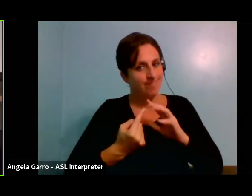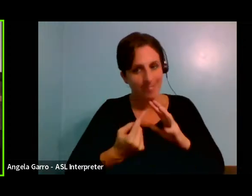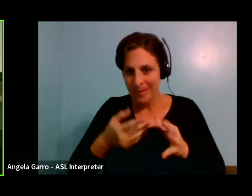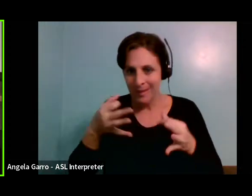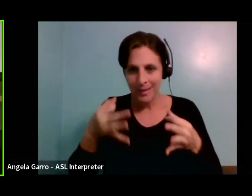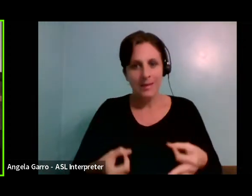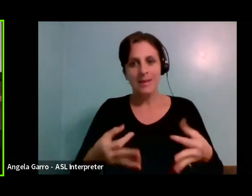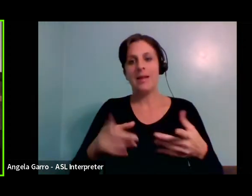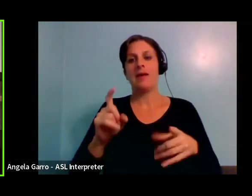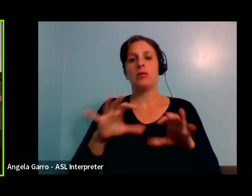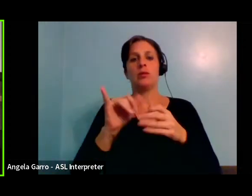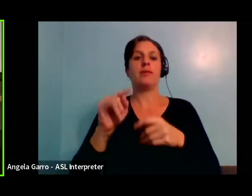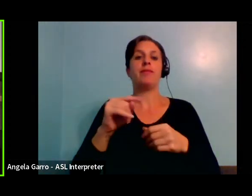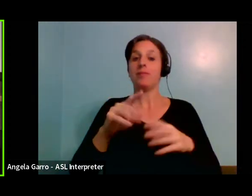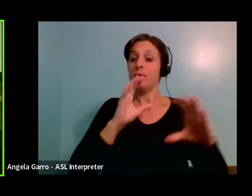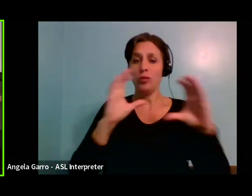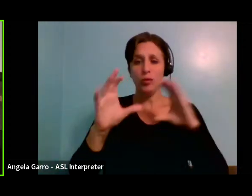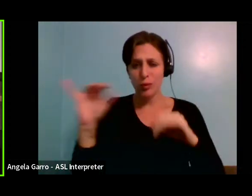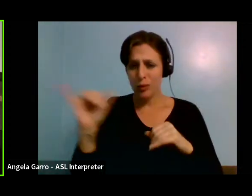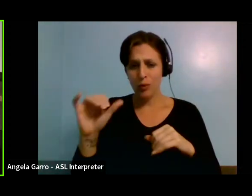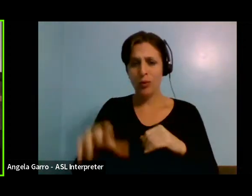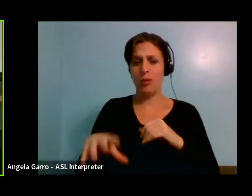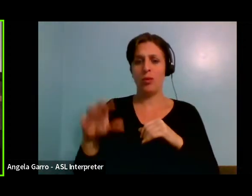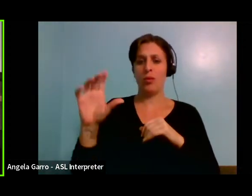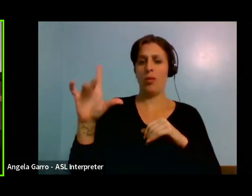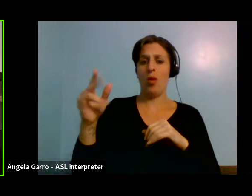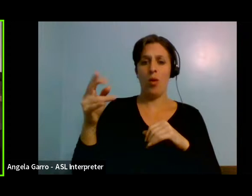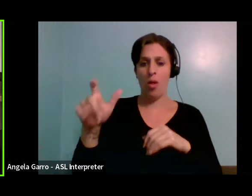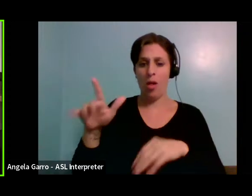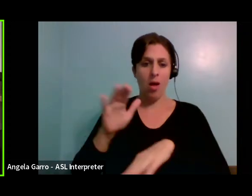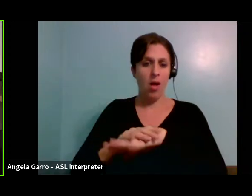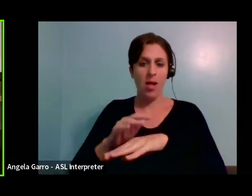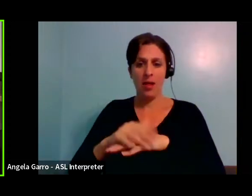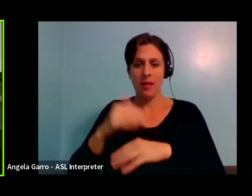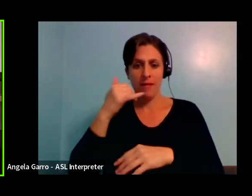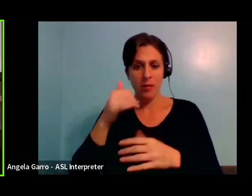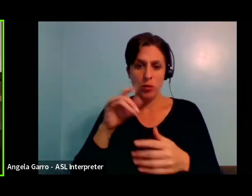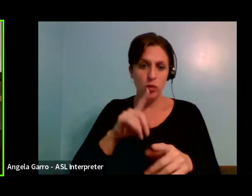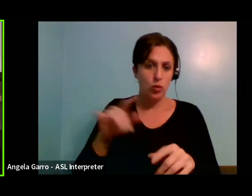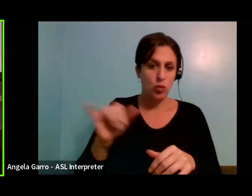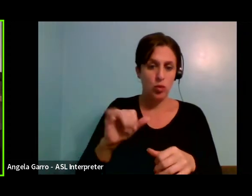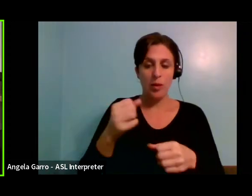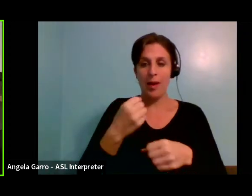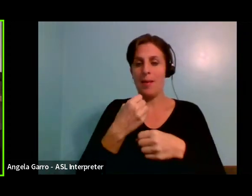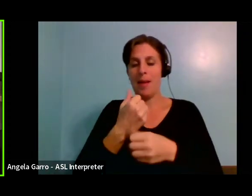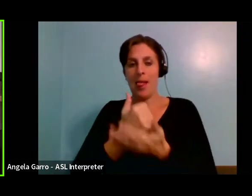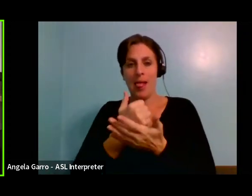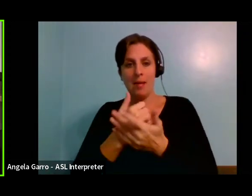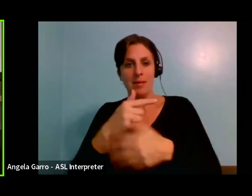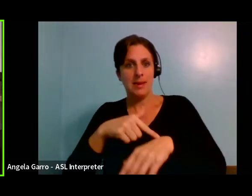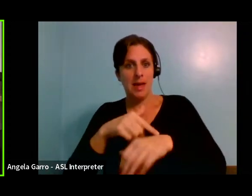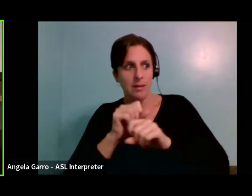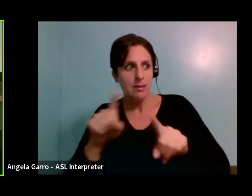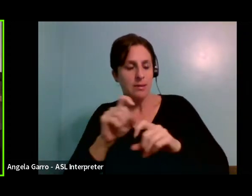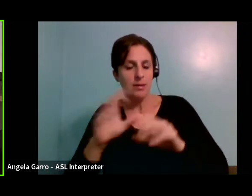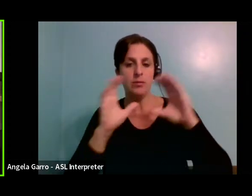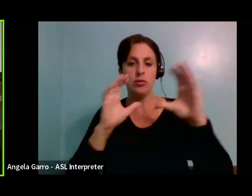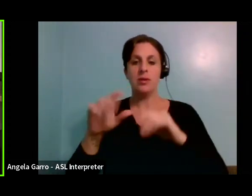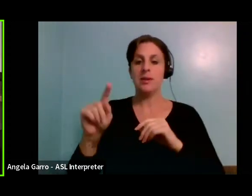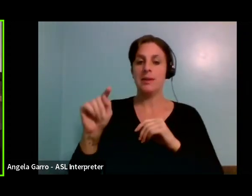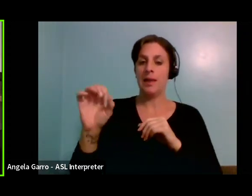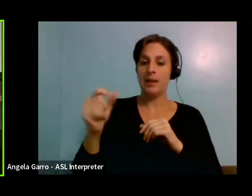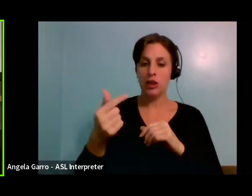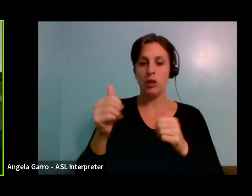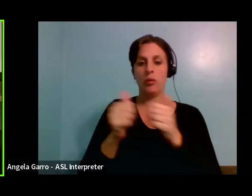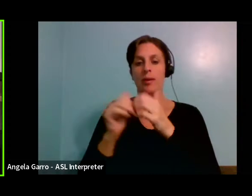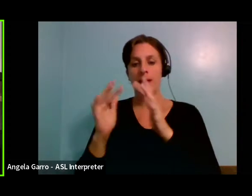in communications as well. I mean, Laura was on the line too and helping us with getting timely communications out. TSG with internet